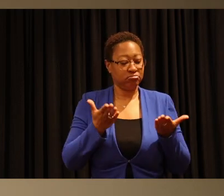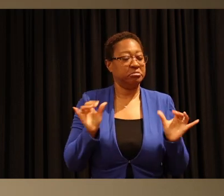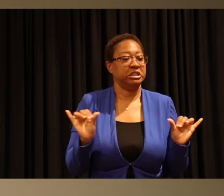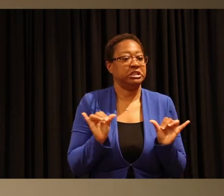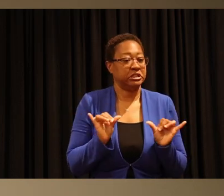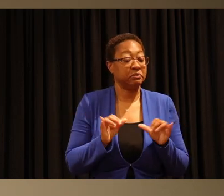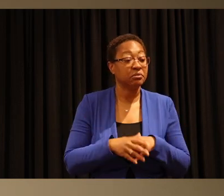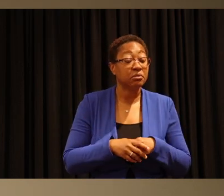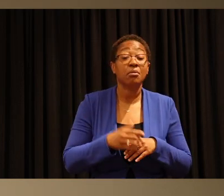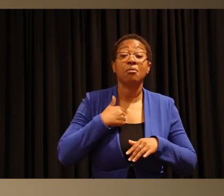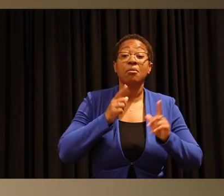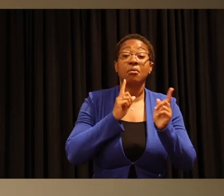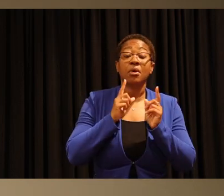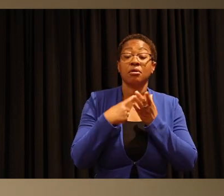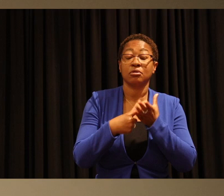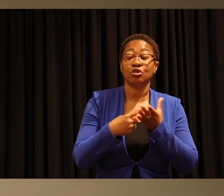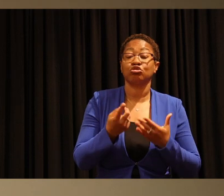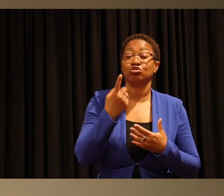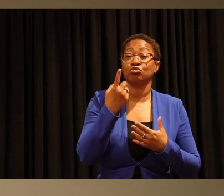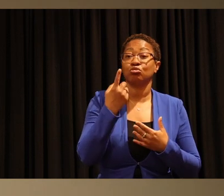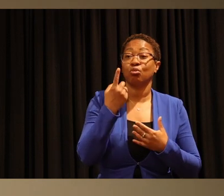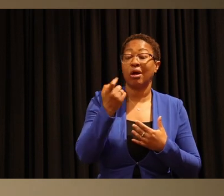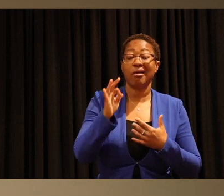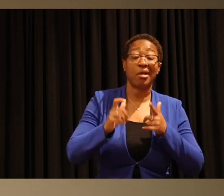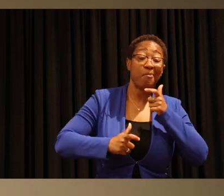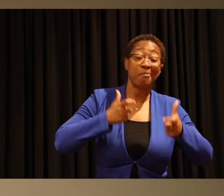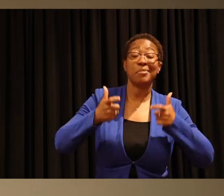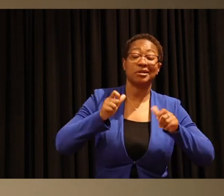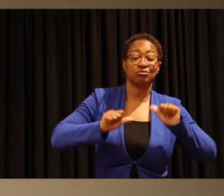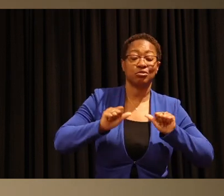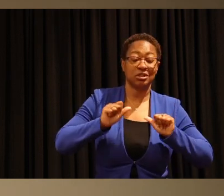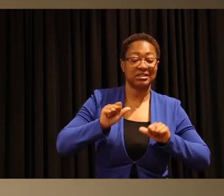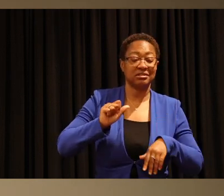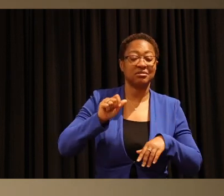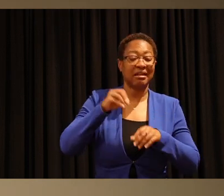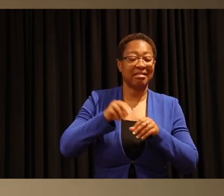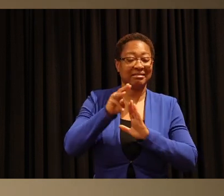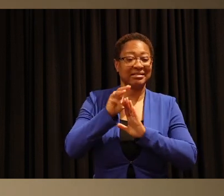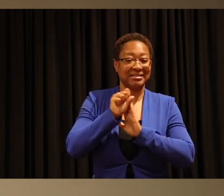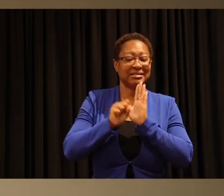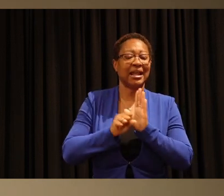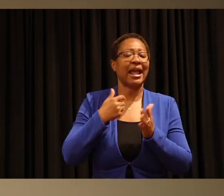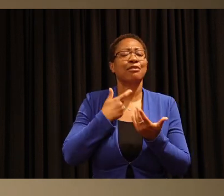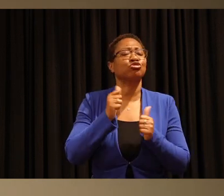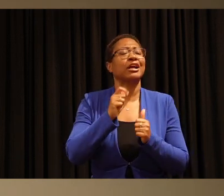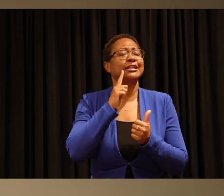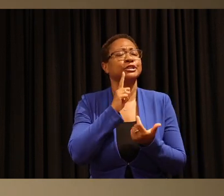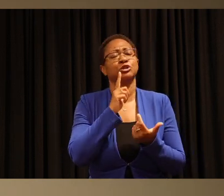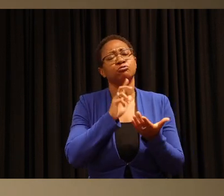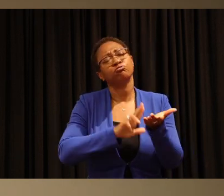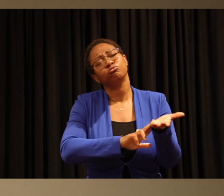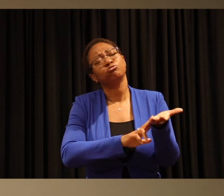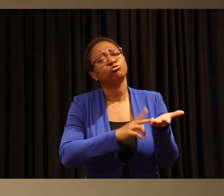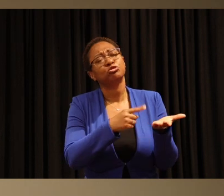I talked to two of the biggest appraisal firms in the state before I came here, try to understand what they were trying to do to make sure that they